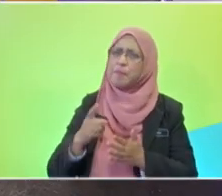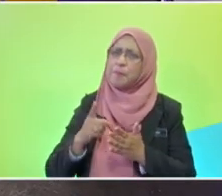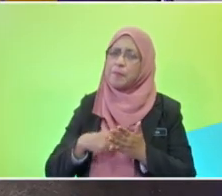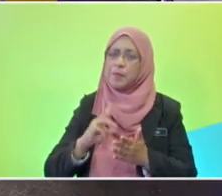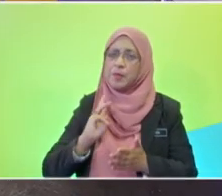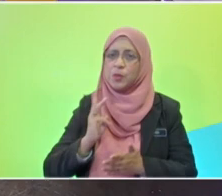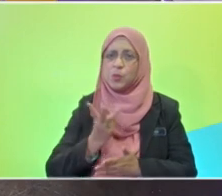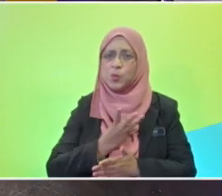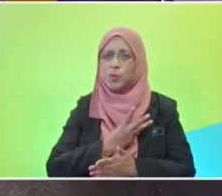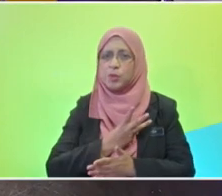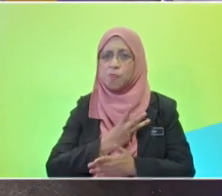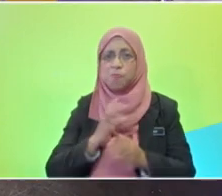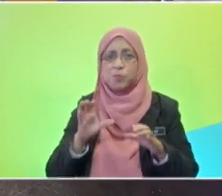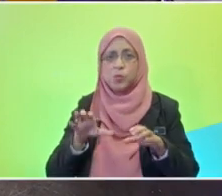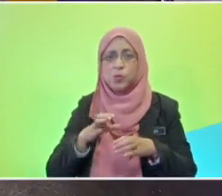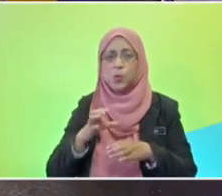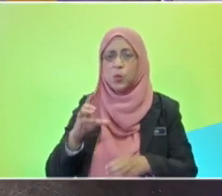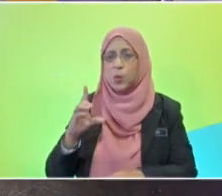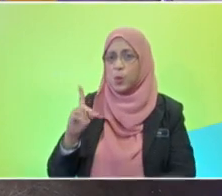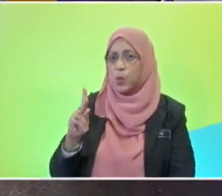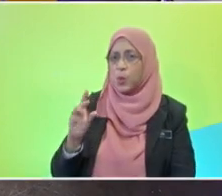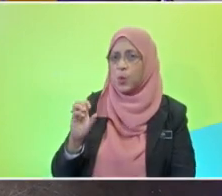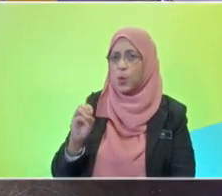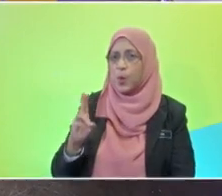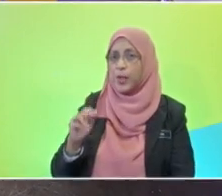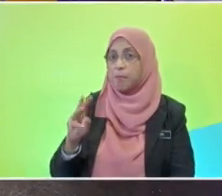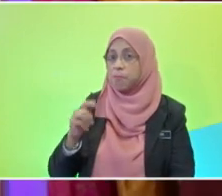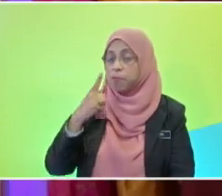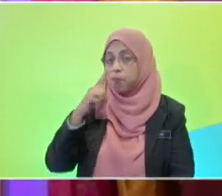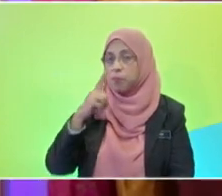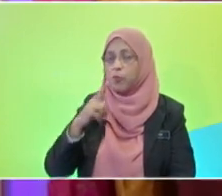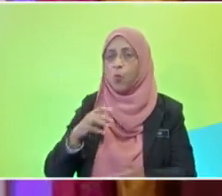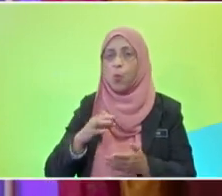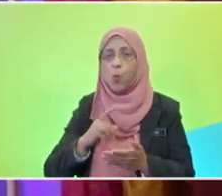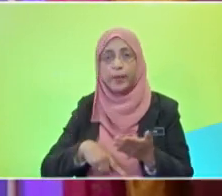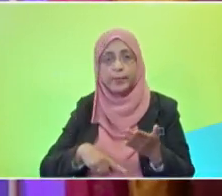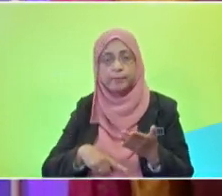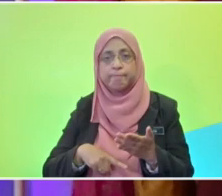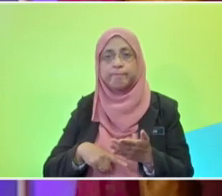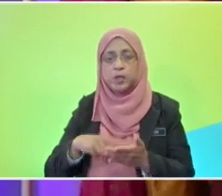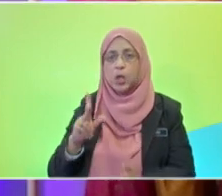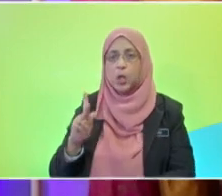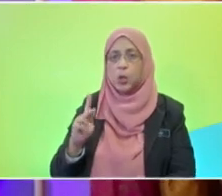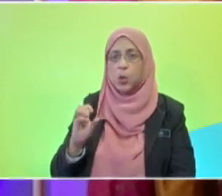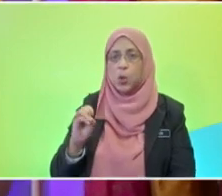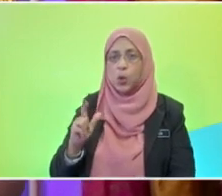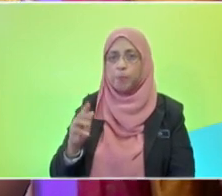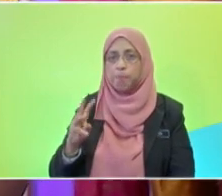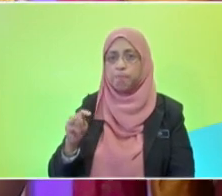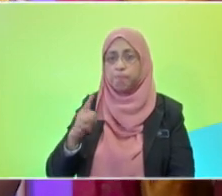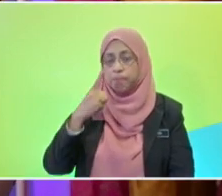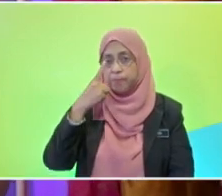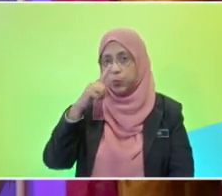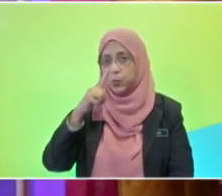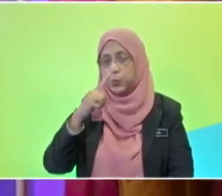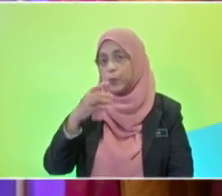we even do column, teacher? Okay, as I said before, column is made to feed the insects. Okay. That's why we use rice.